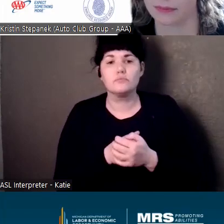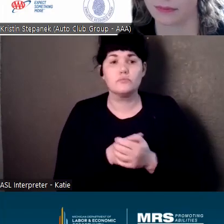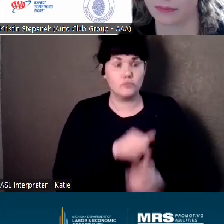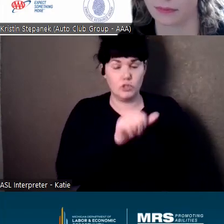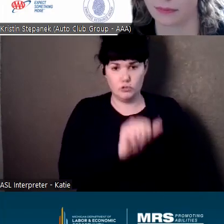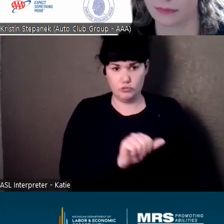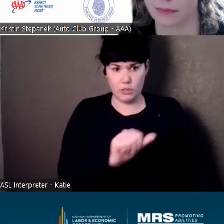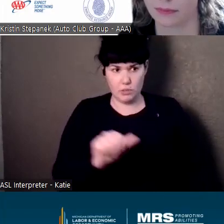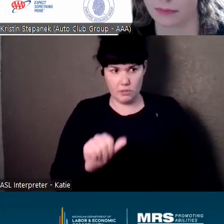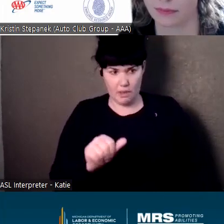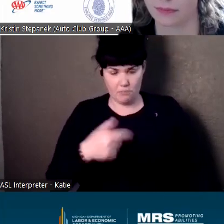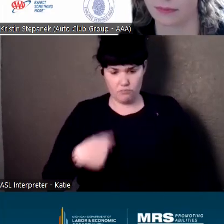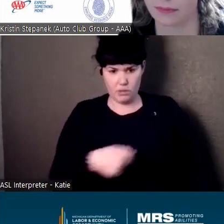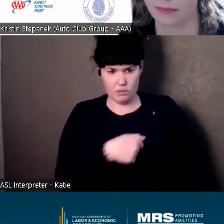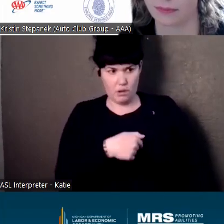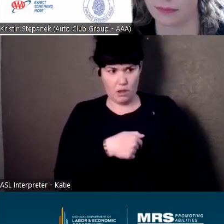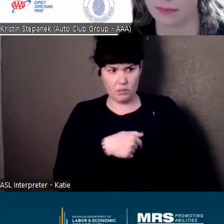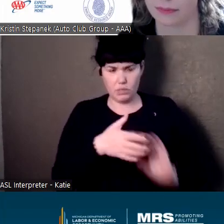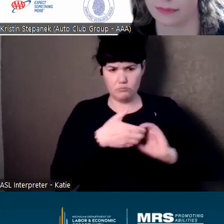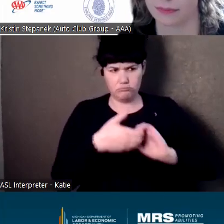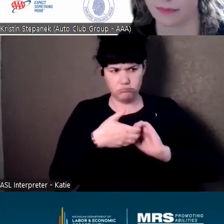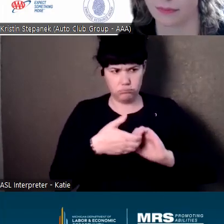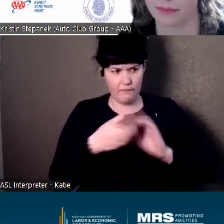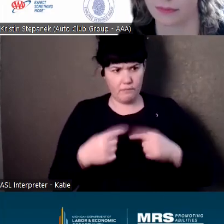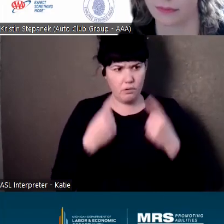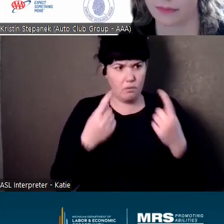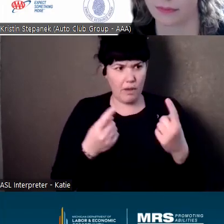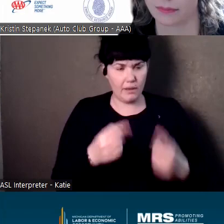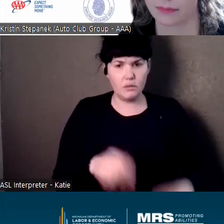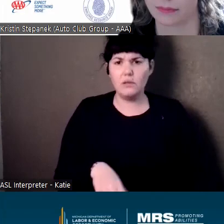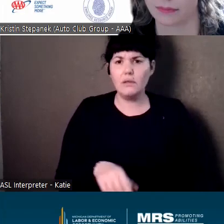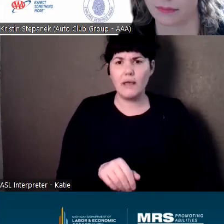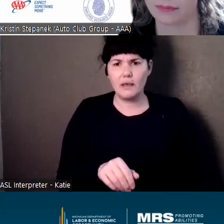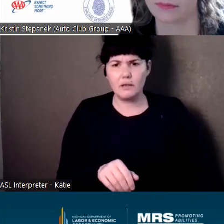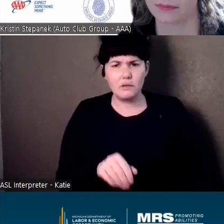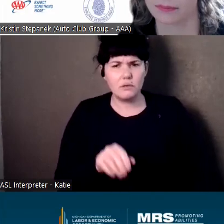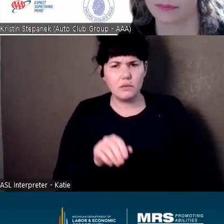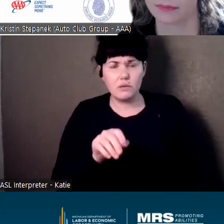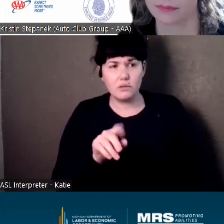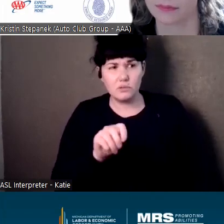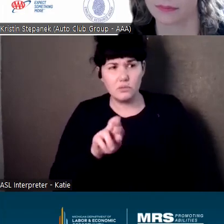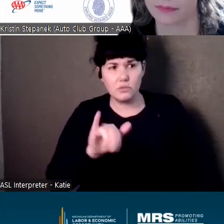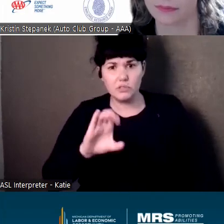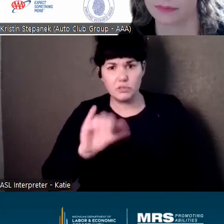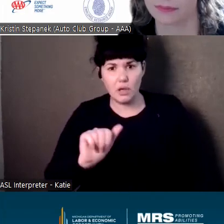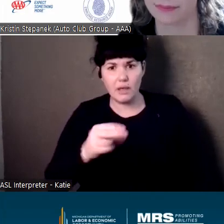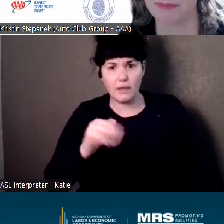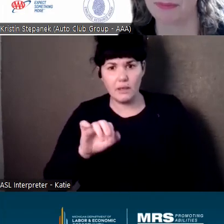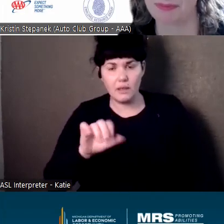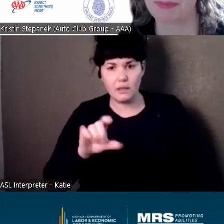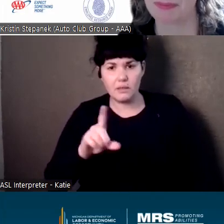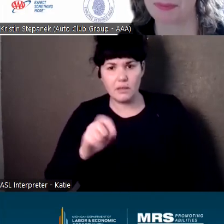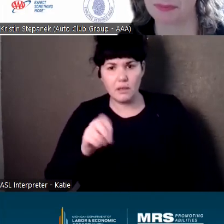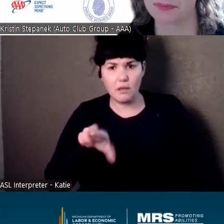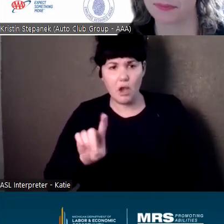Keisha Hall Dilligard is the BRC who is working with them directly, and I've been assisting. There's